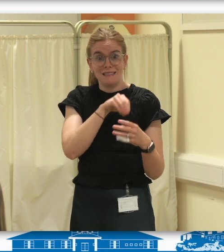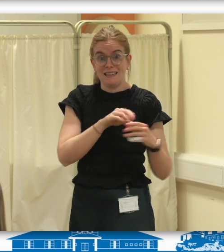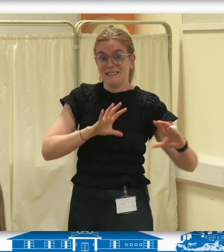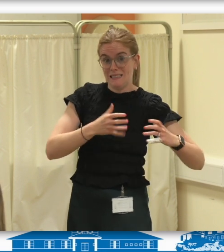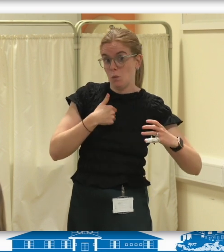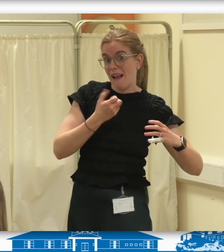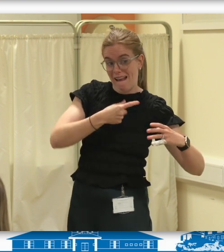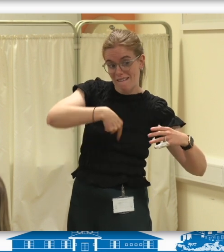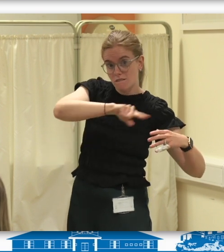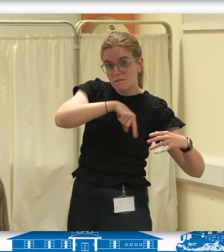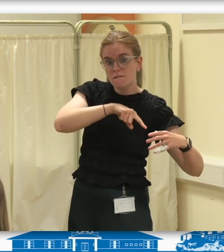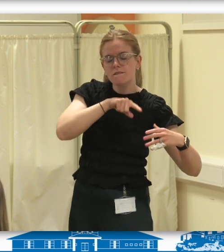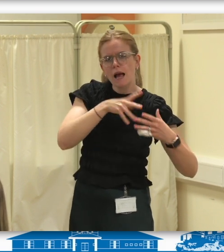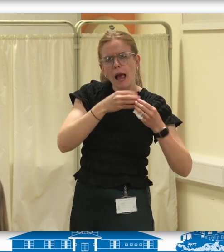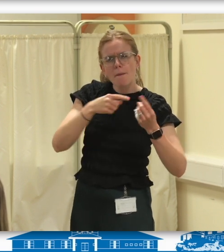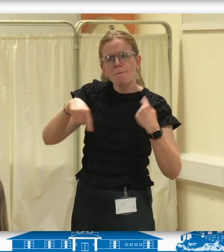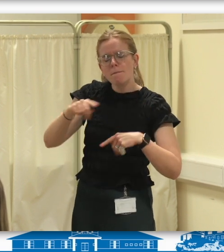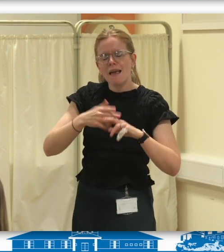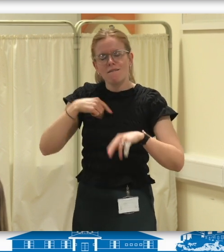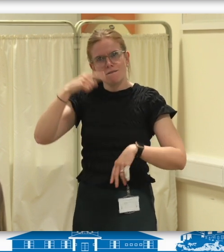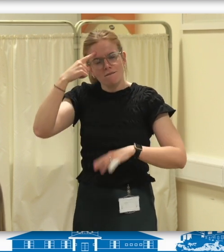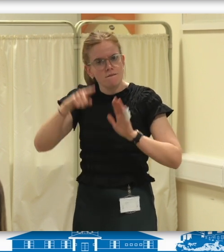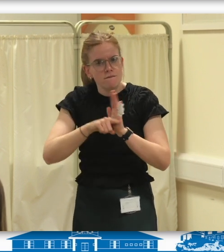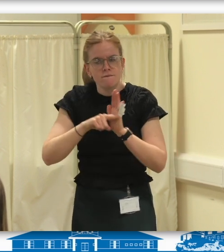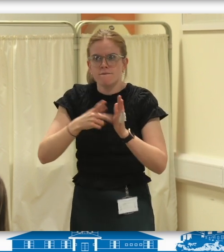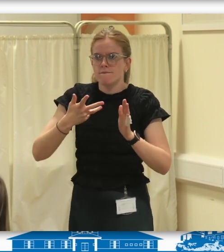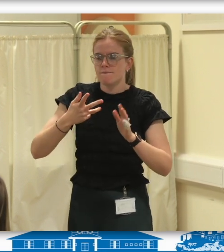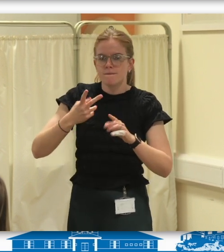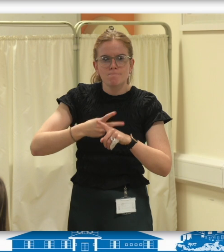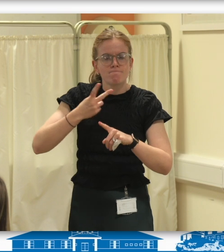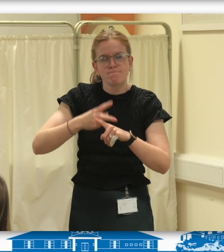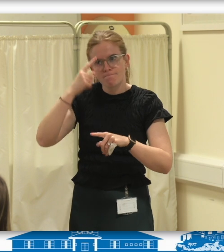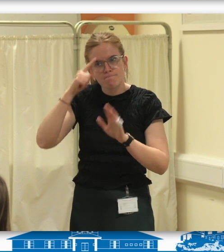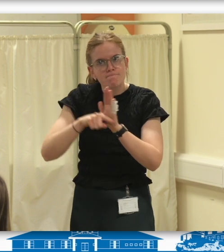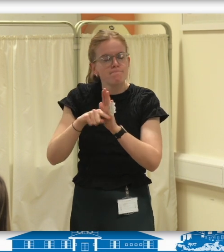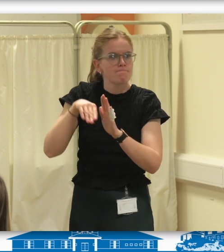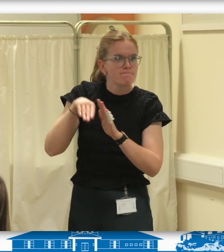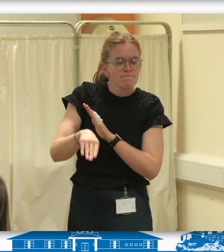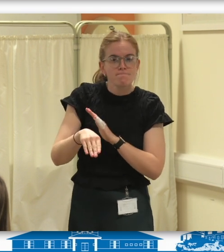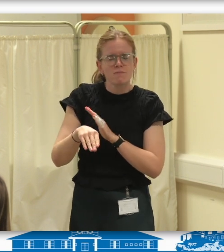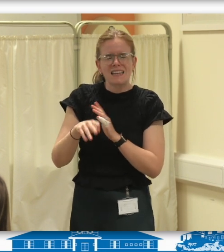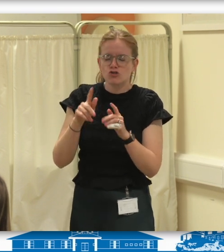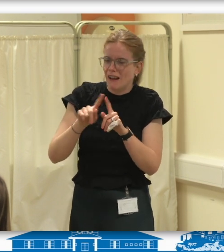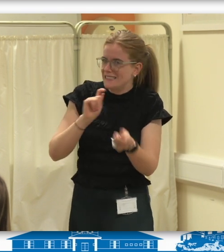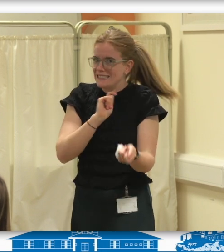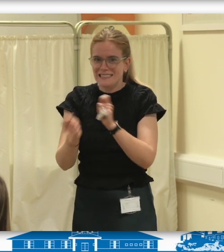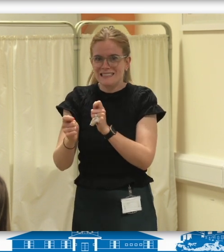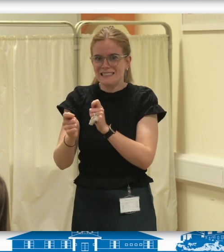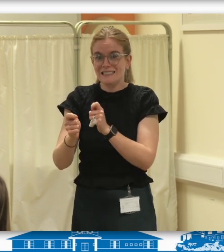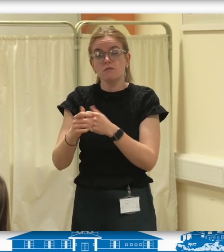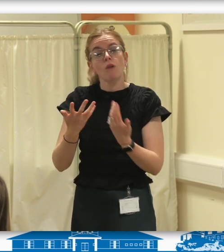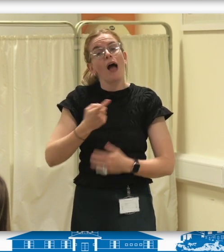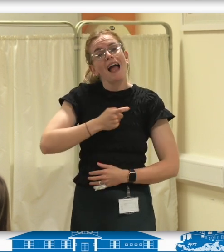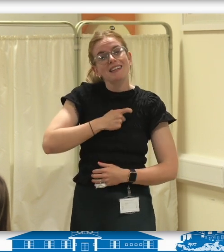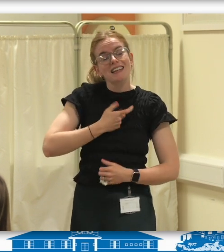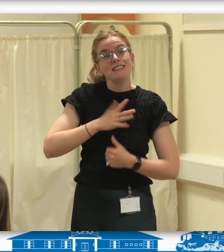where unhelpful thinking patterns have become barriers to moving forward. They can also help where anxiety and depression have